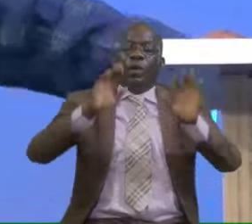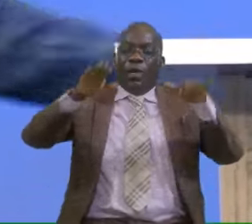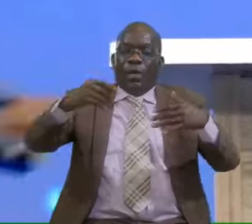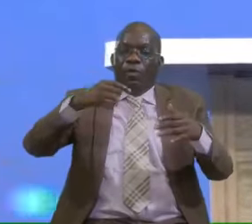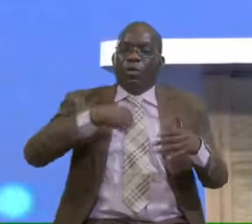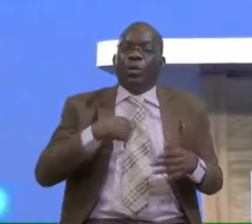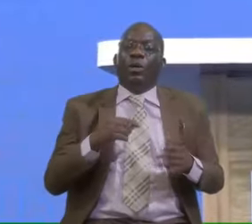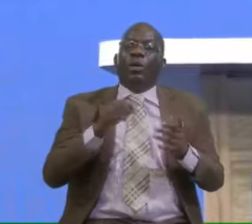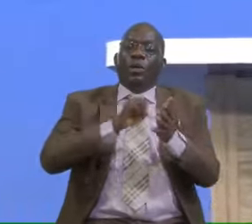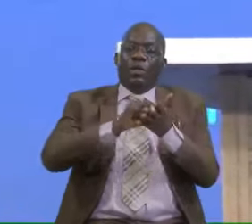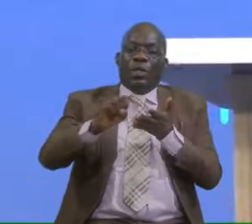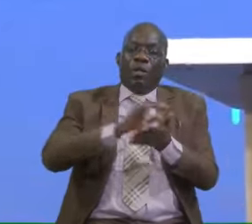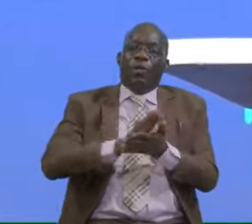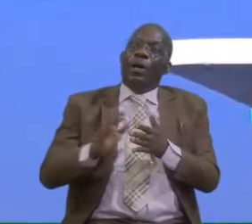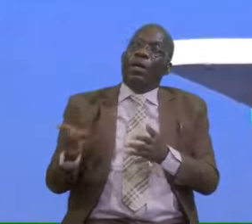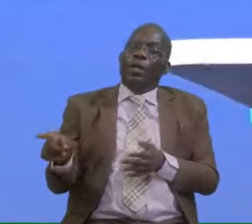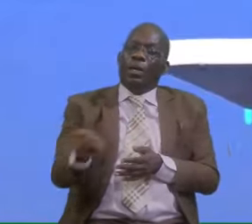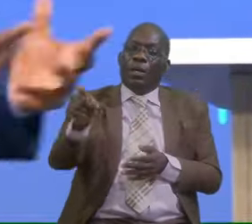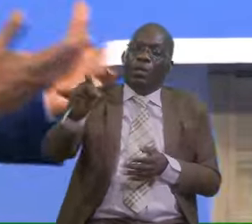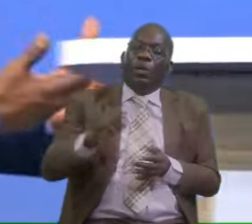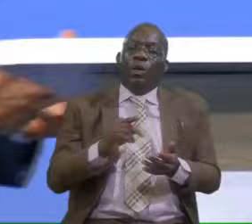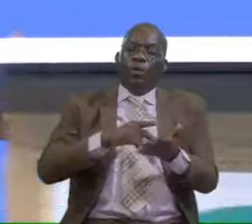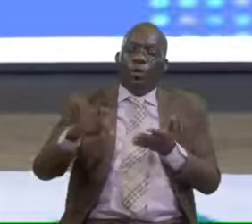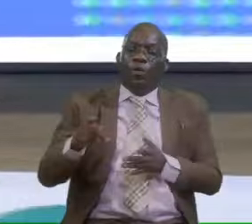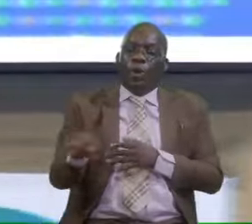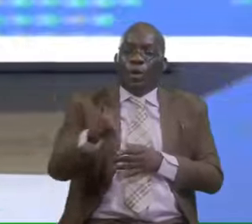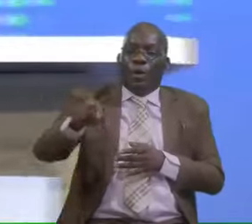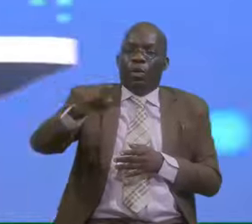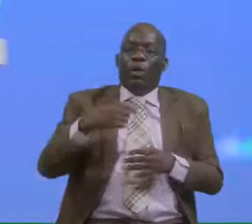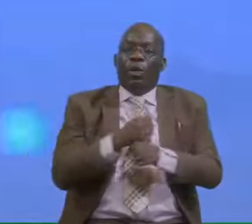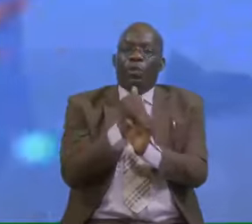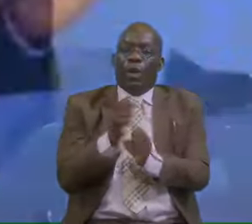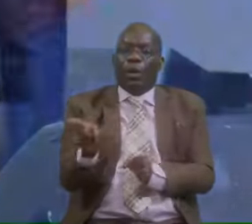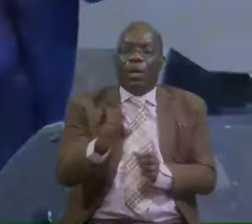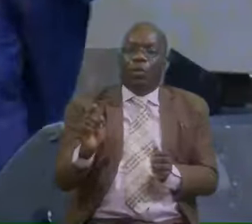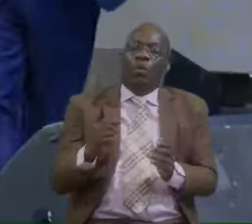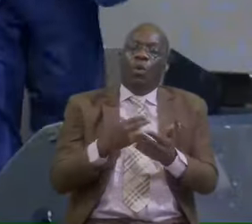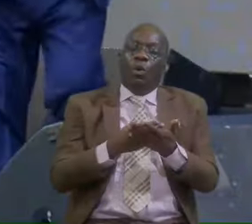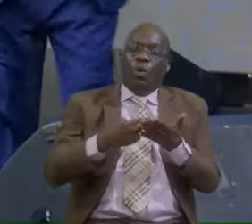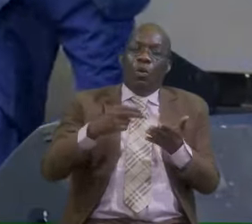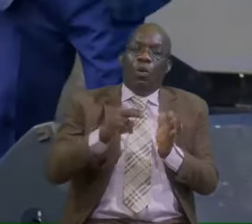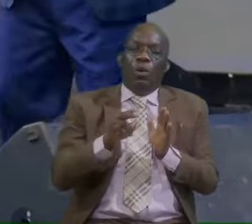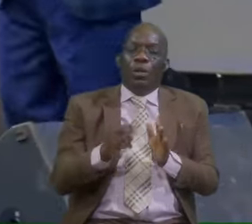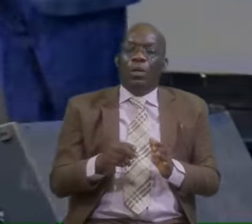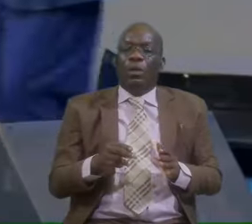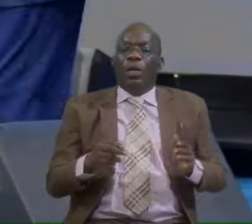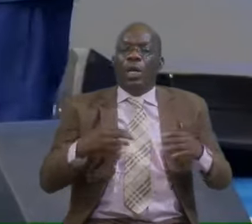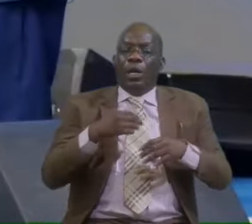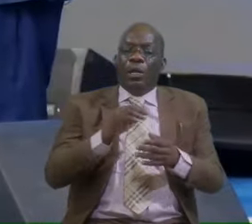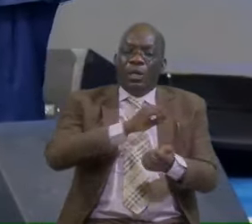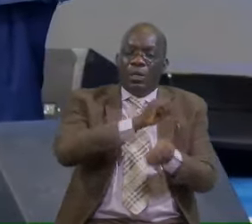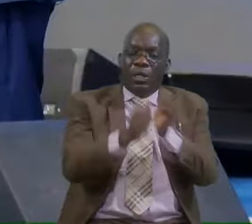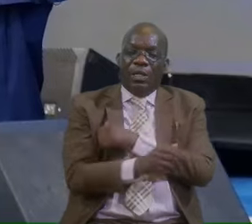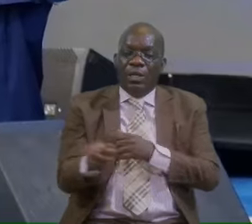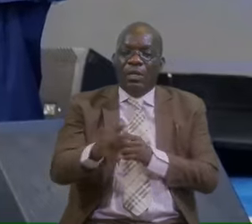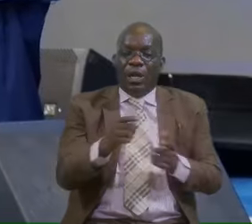them, purify them, make them holy. Change their hearts. Take away the stony heart and